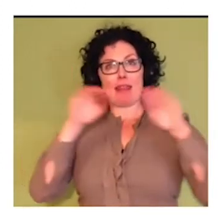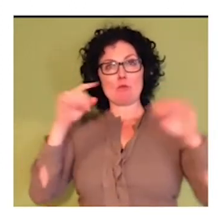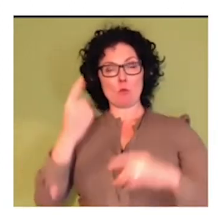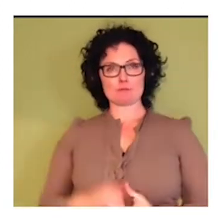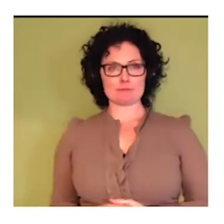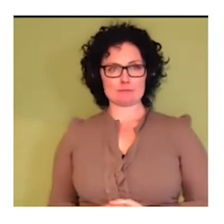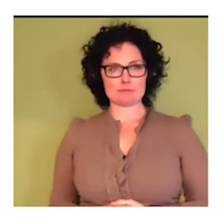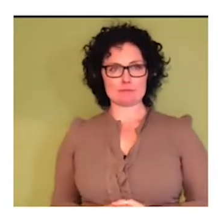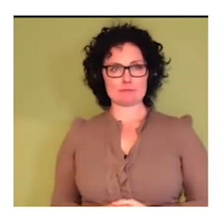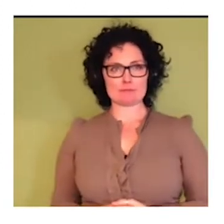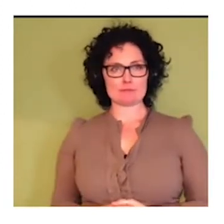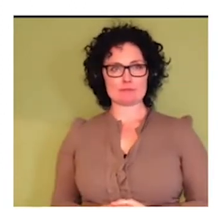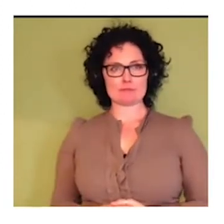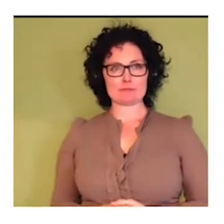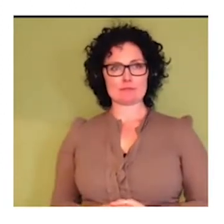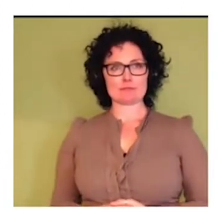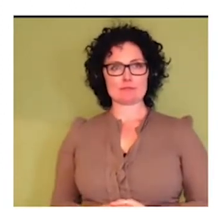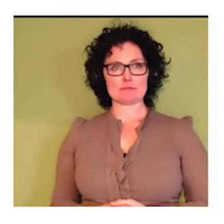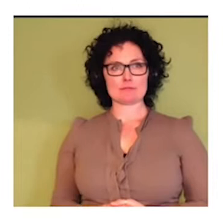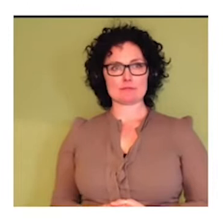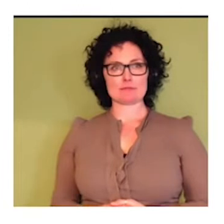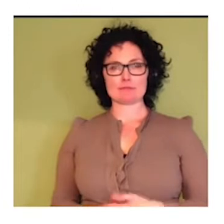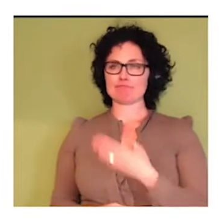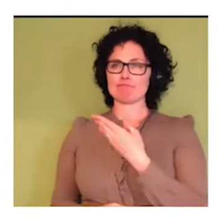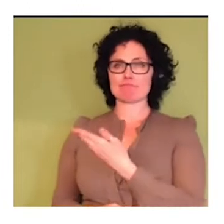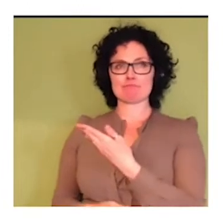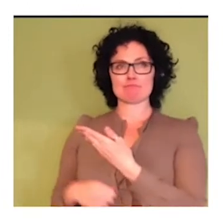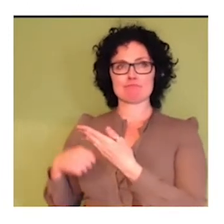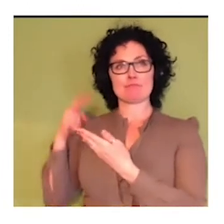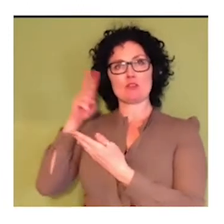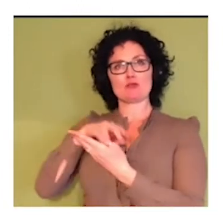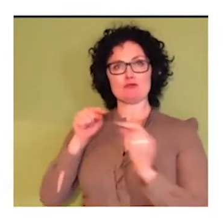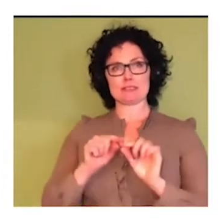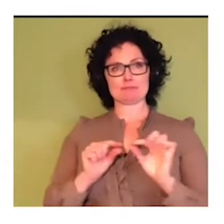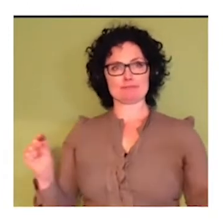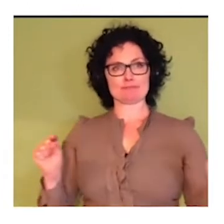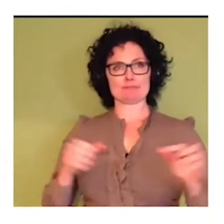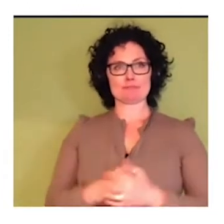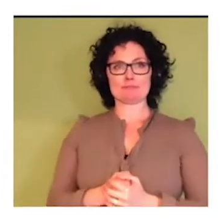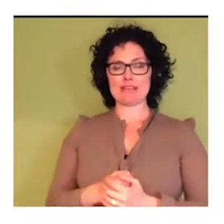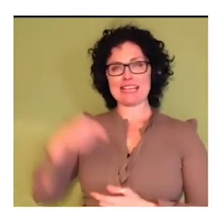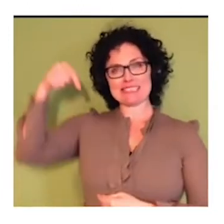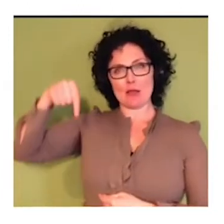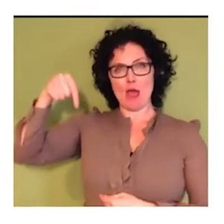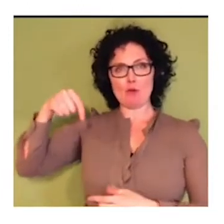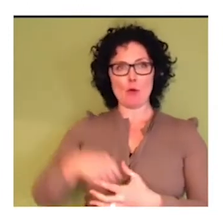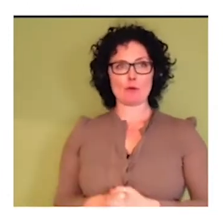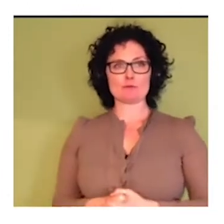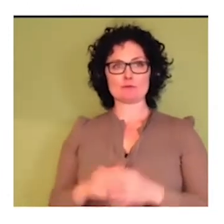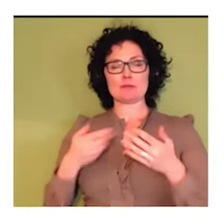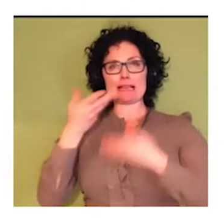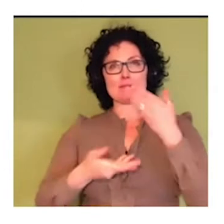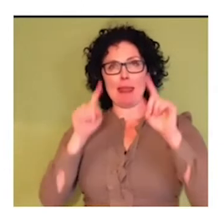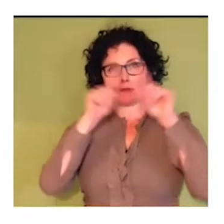ship sinking by the bow, with people rowing a lifeboat in the foreground and other. Down arrow. Graphic people in the water. Icebergs are visible